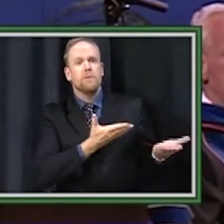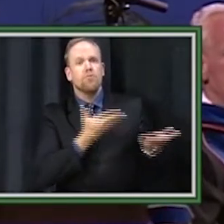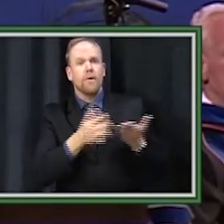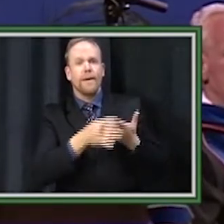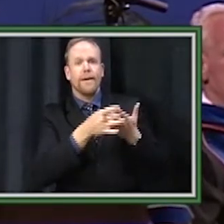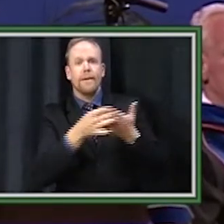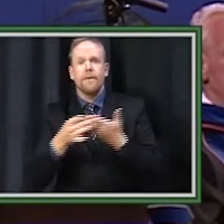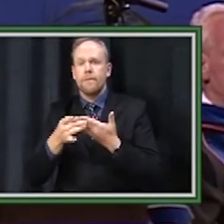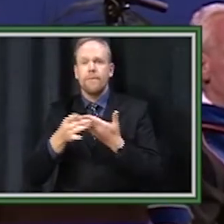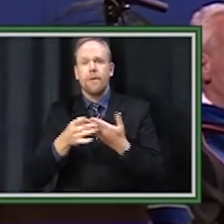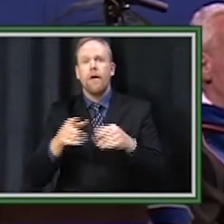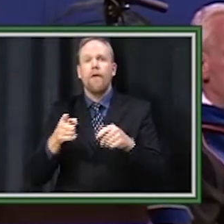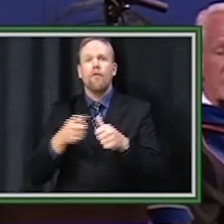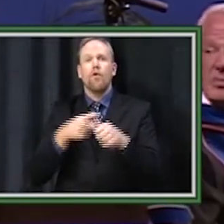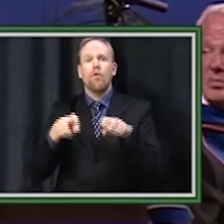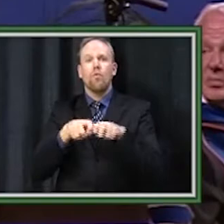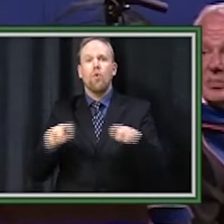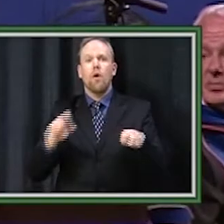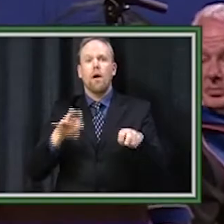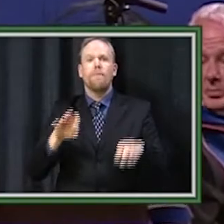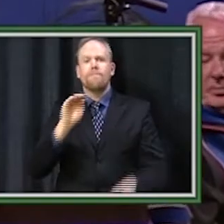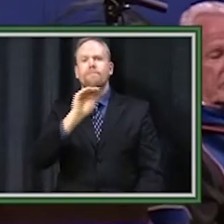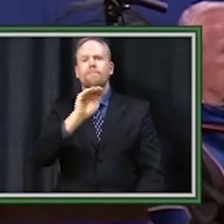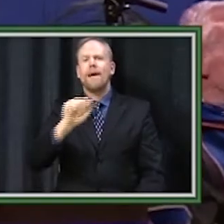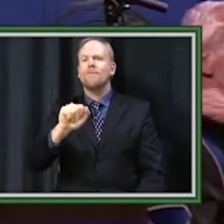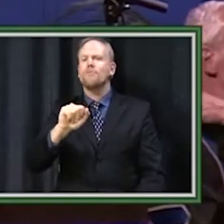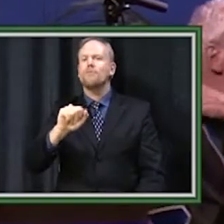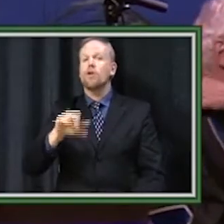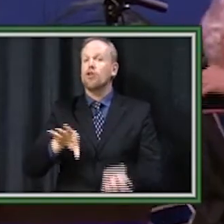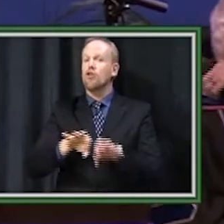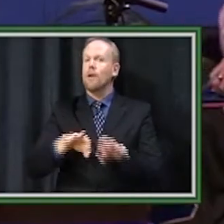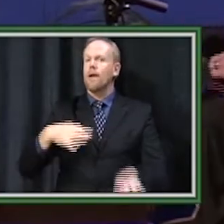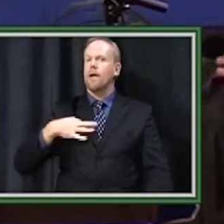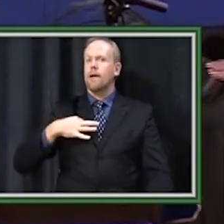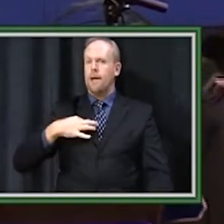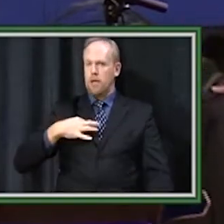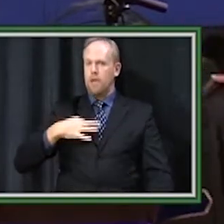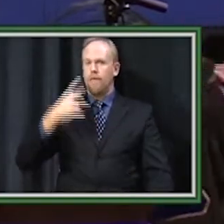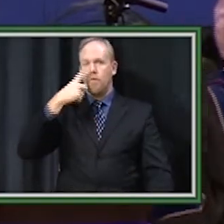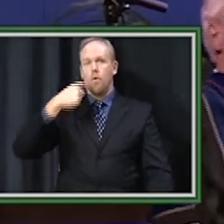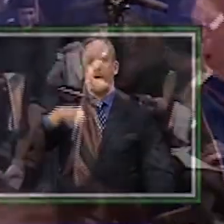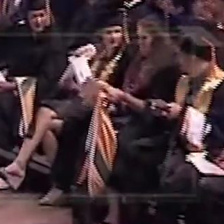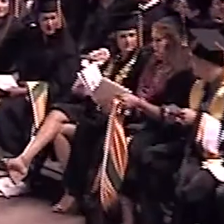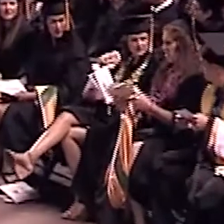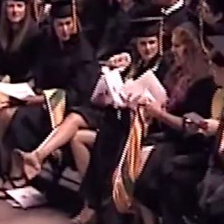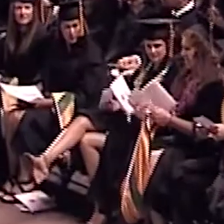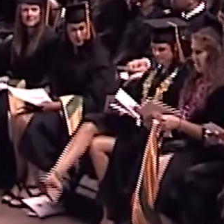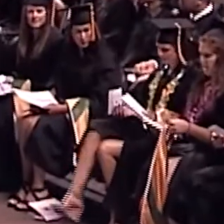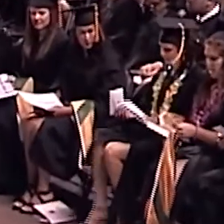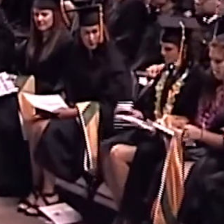candidates to the stage to be hooded and recognized? We're getting underway.